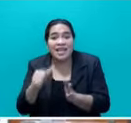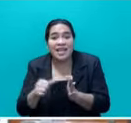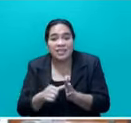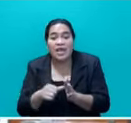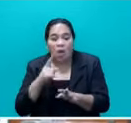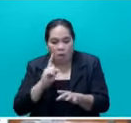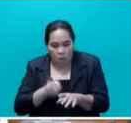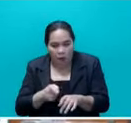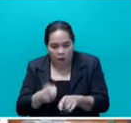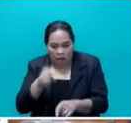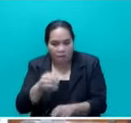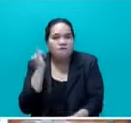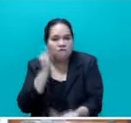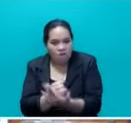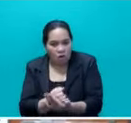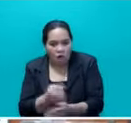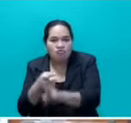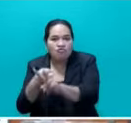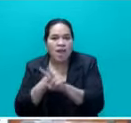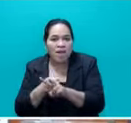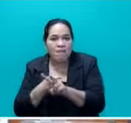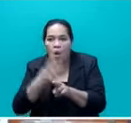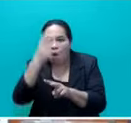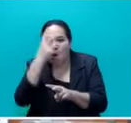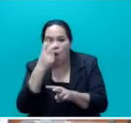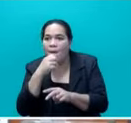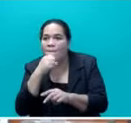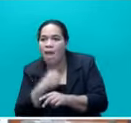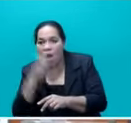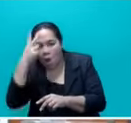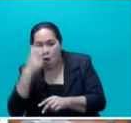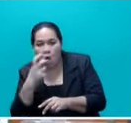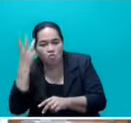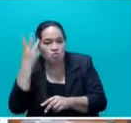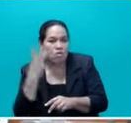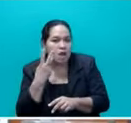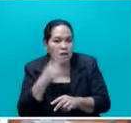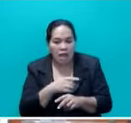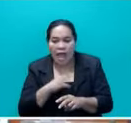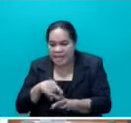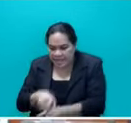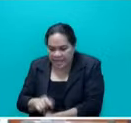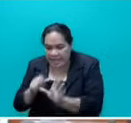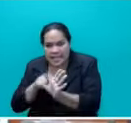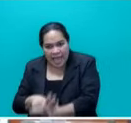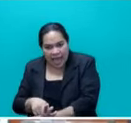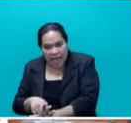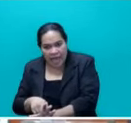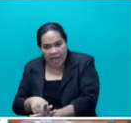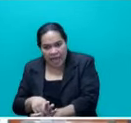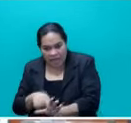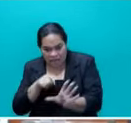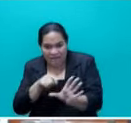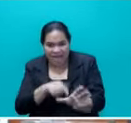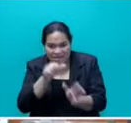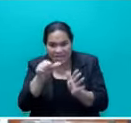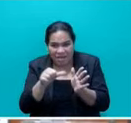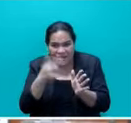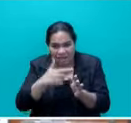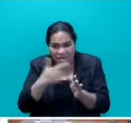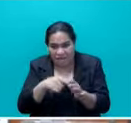raped older men and women, younger children than them. So